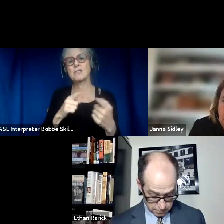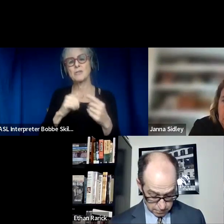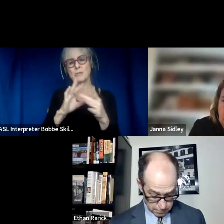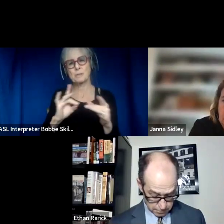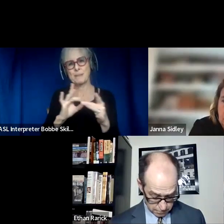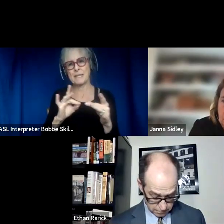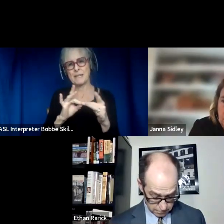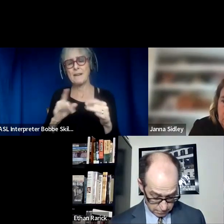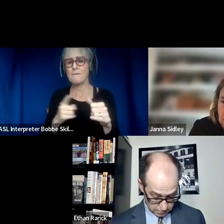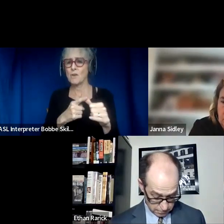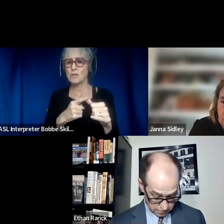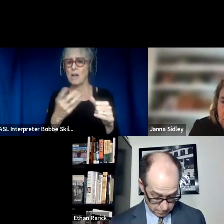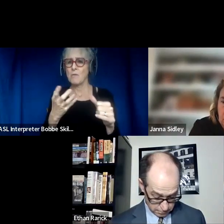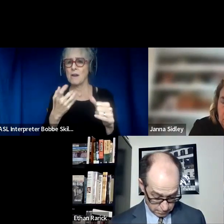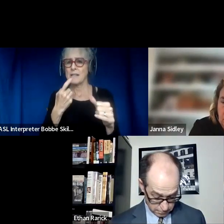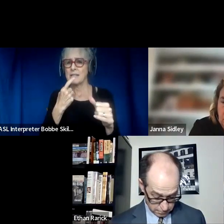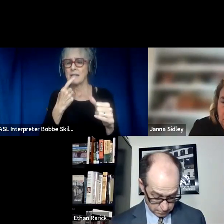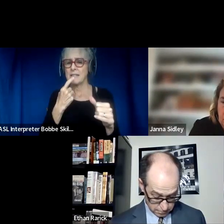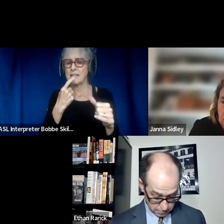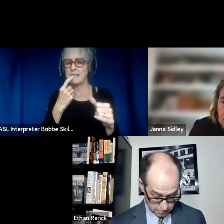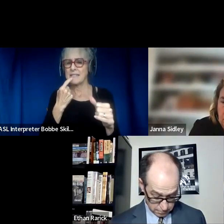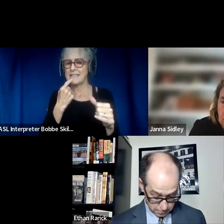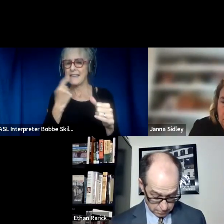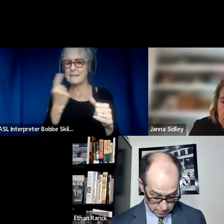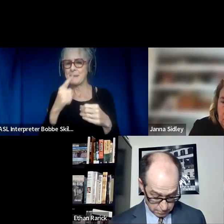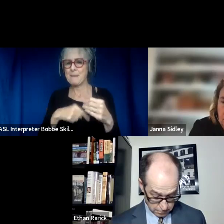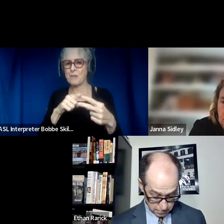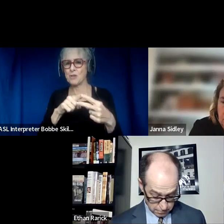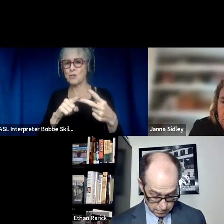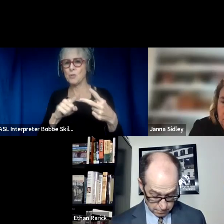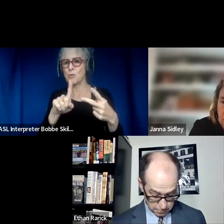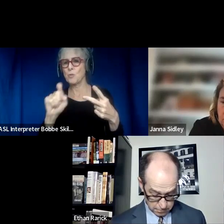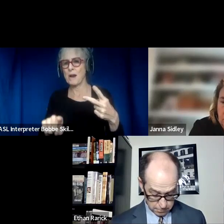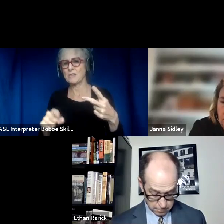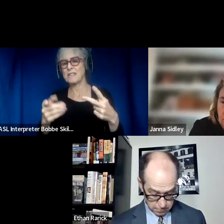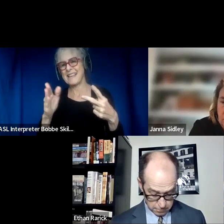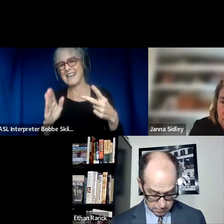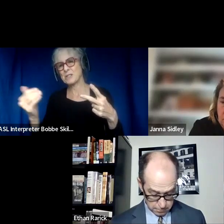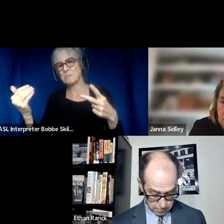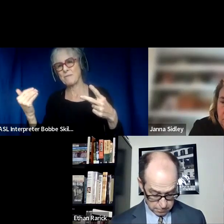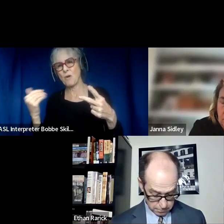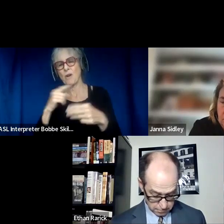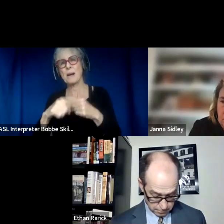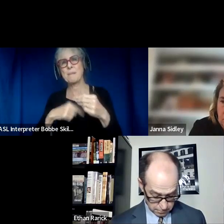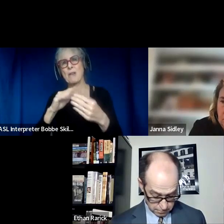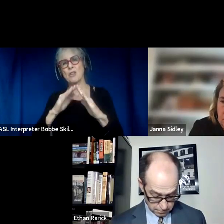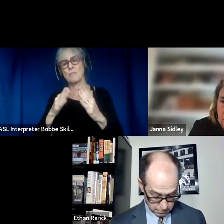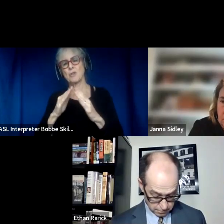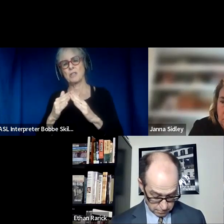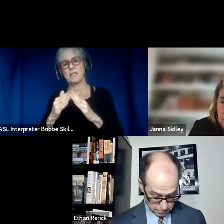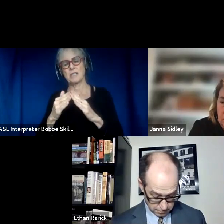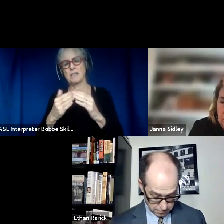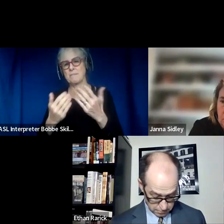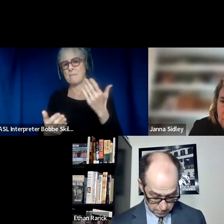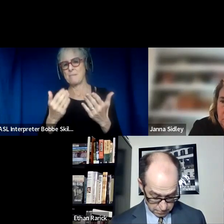have two comments in regards to questions that were asked earlier in regards to the community possibly